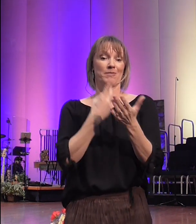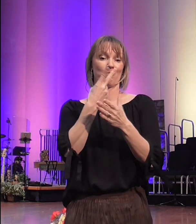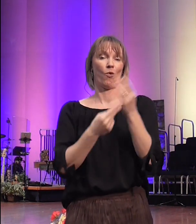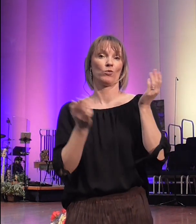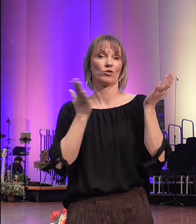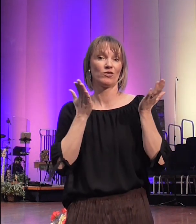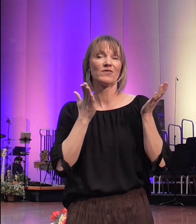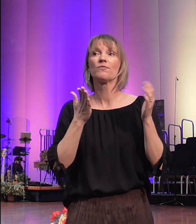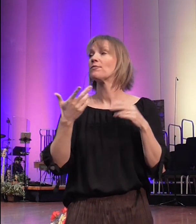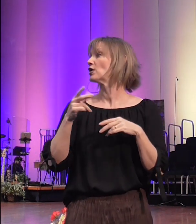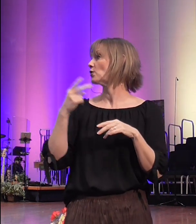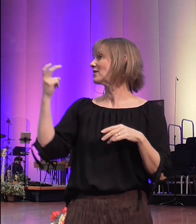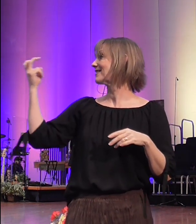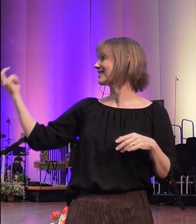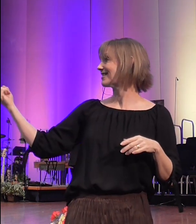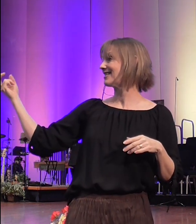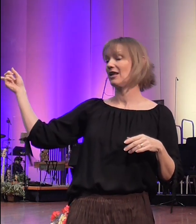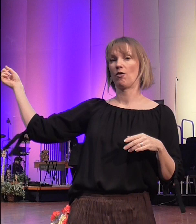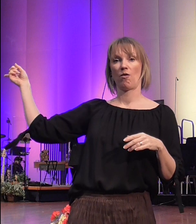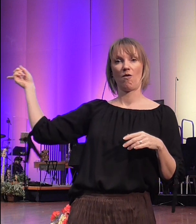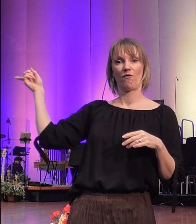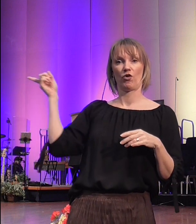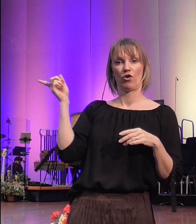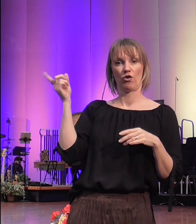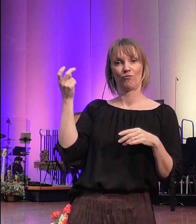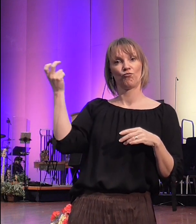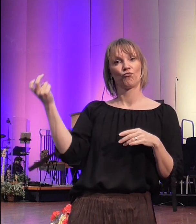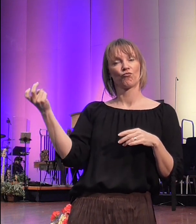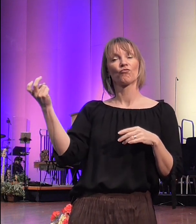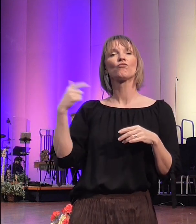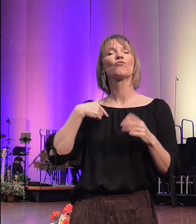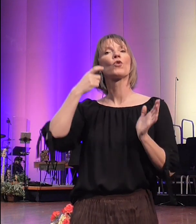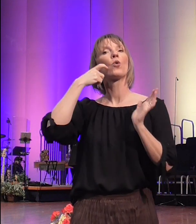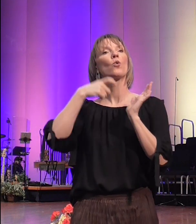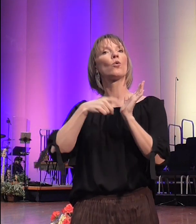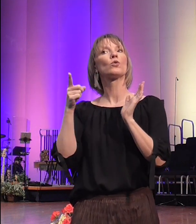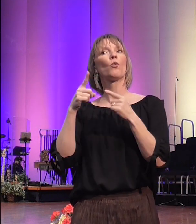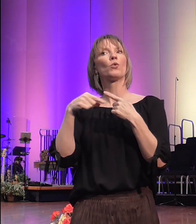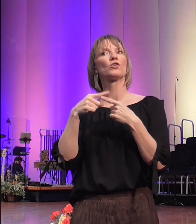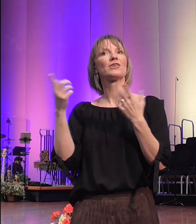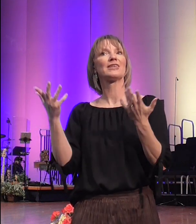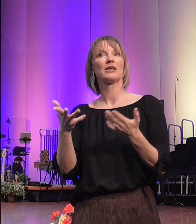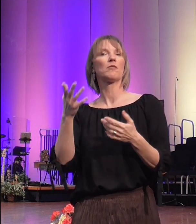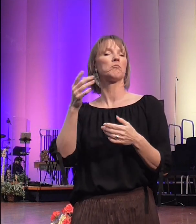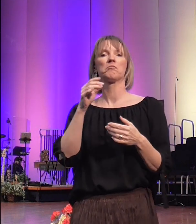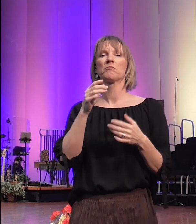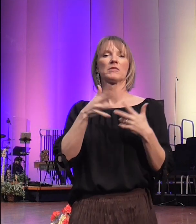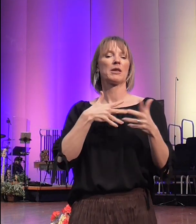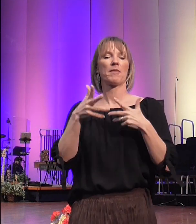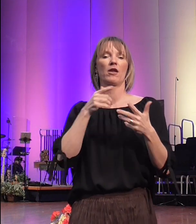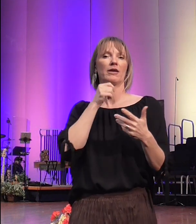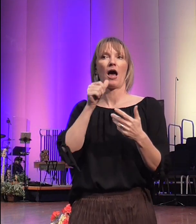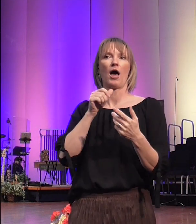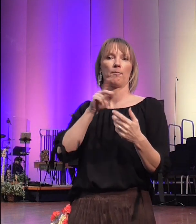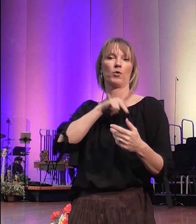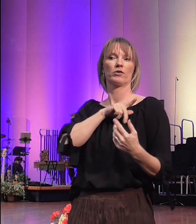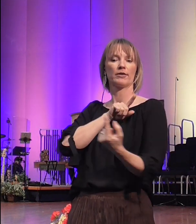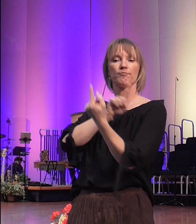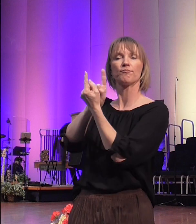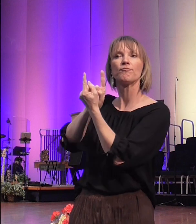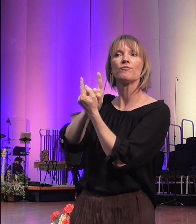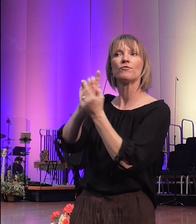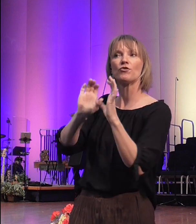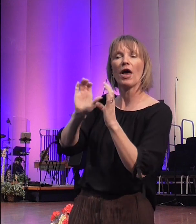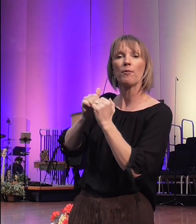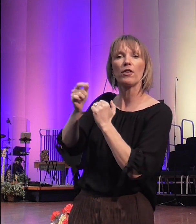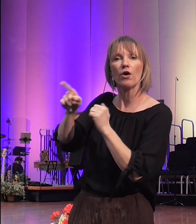services, and she would sit over in this section, and I noticed that whenever she was here, even if I didn't get a chance to talk to her personally, she